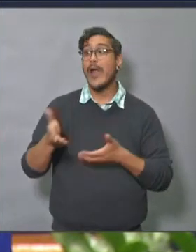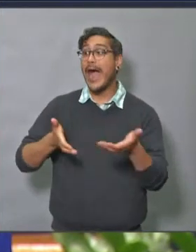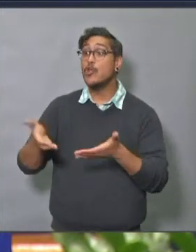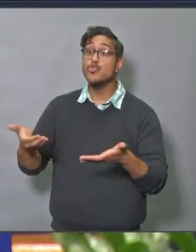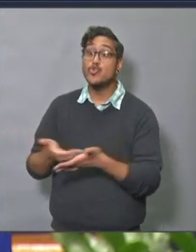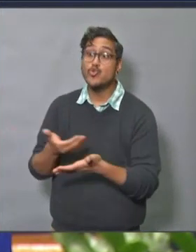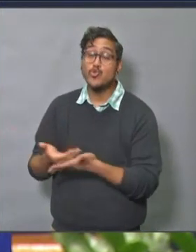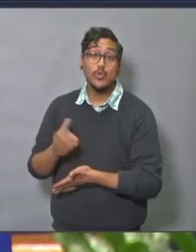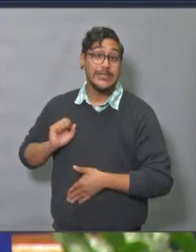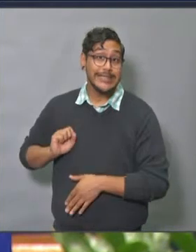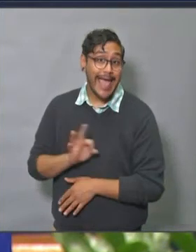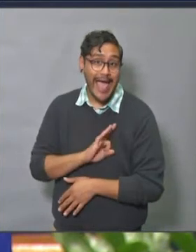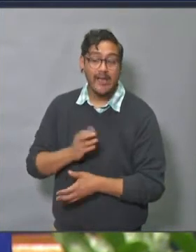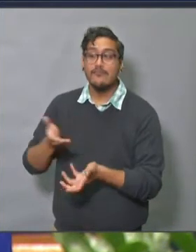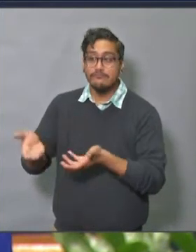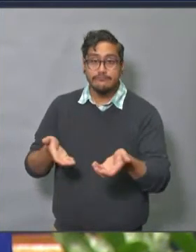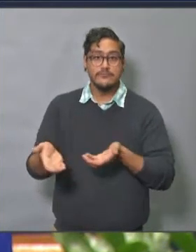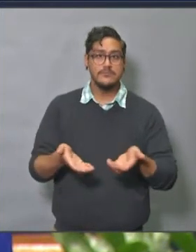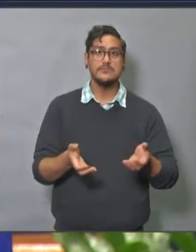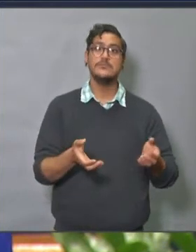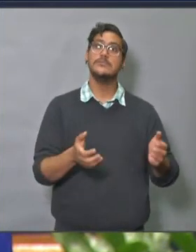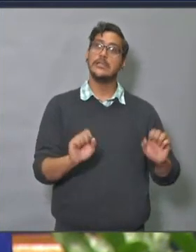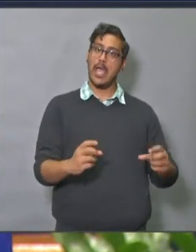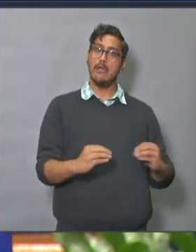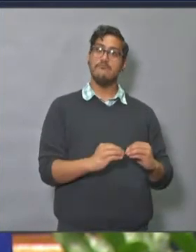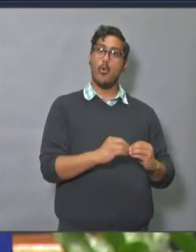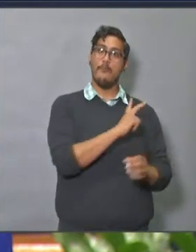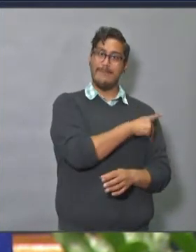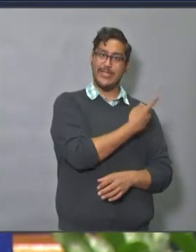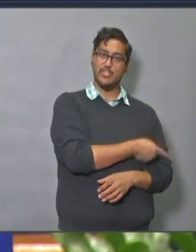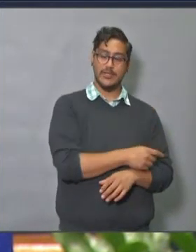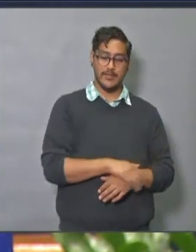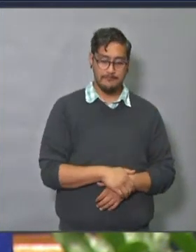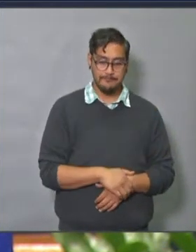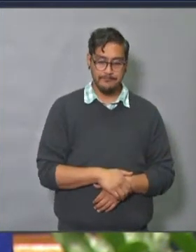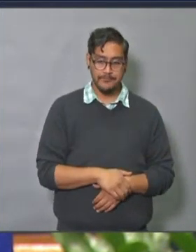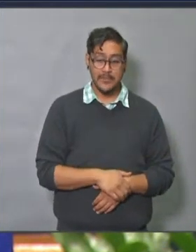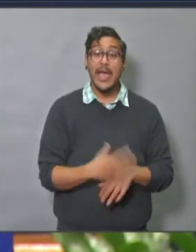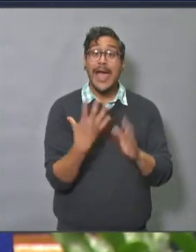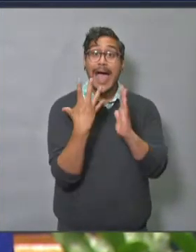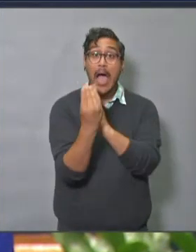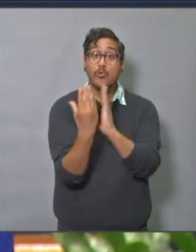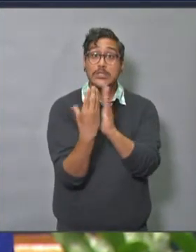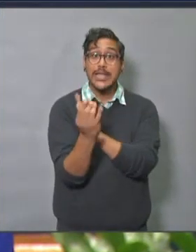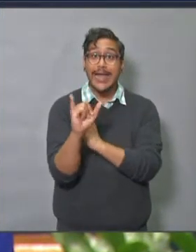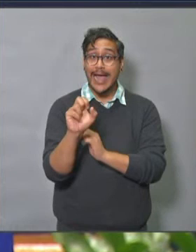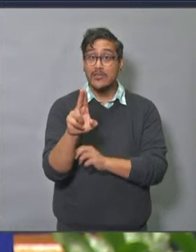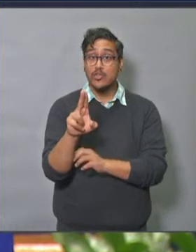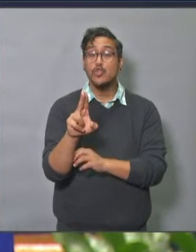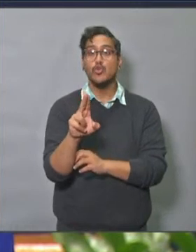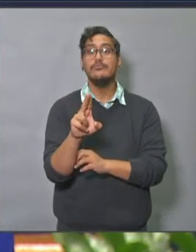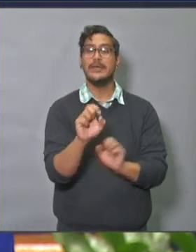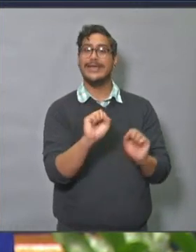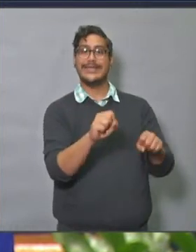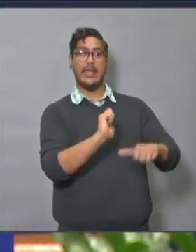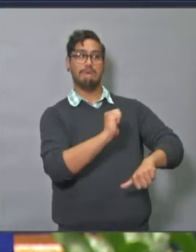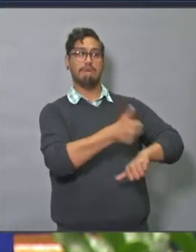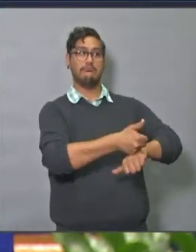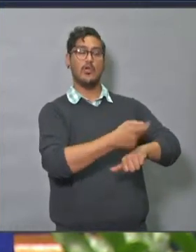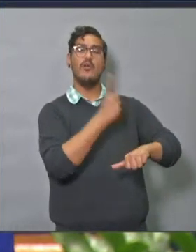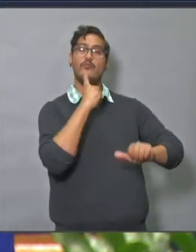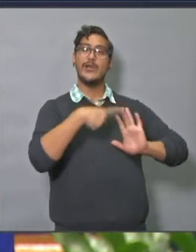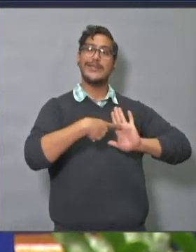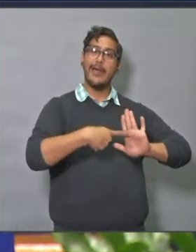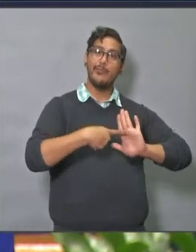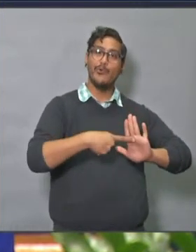through various mechanisms. And then they can also turn physical space outside of the ICUs where needed, including post-anesthesia care